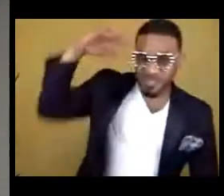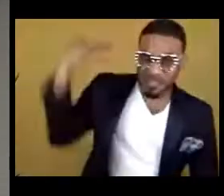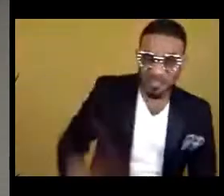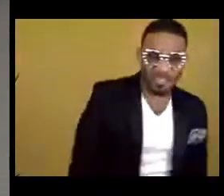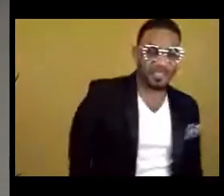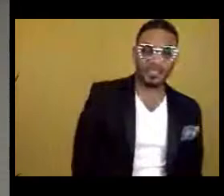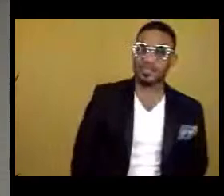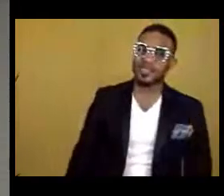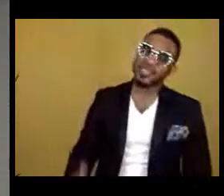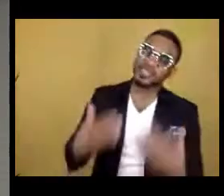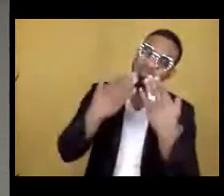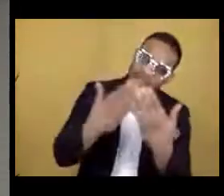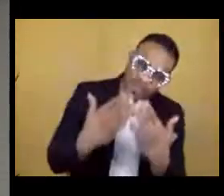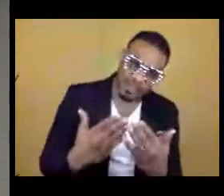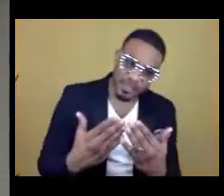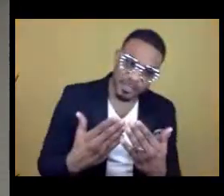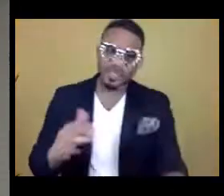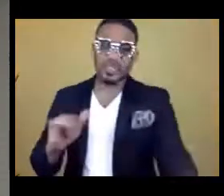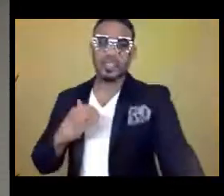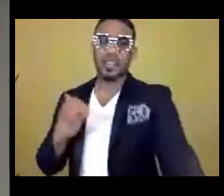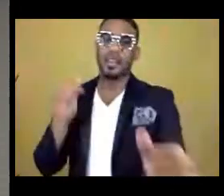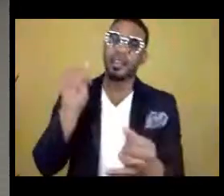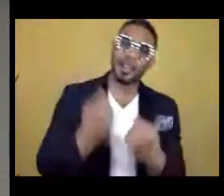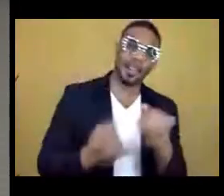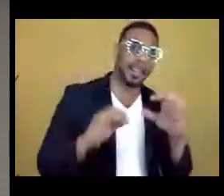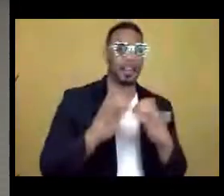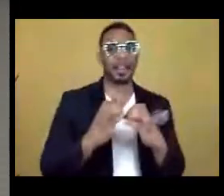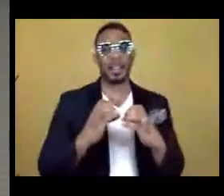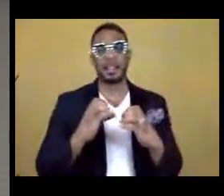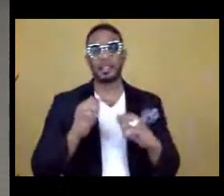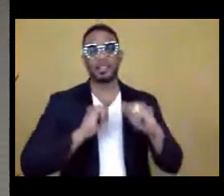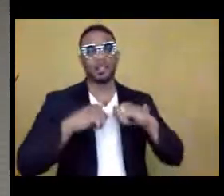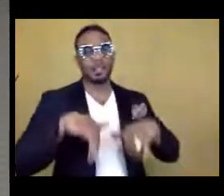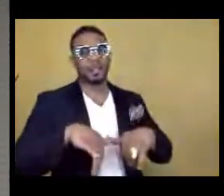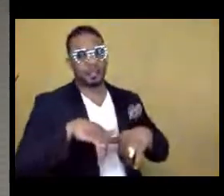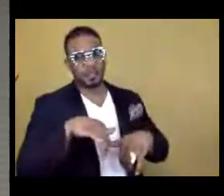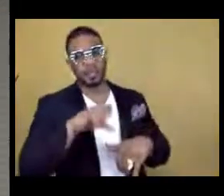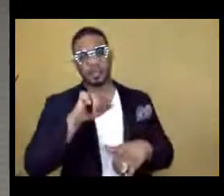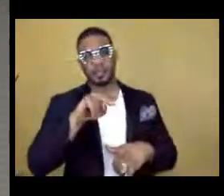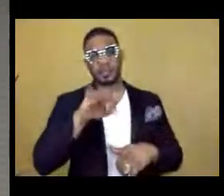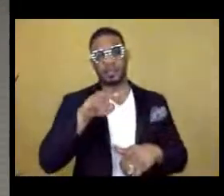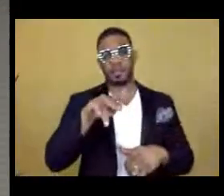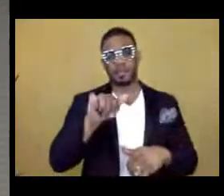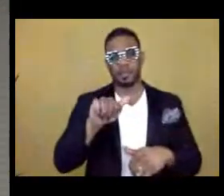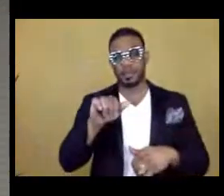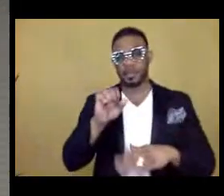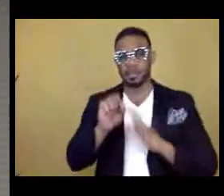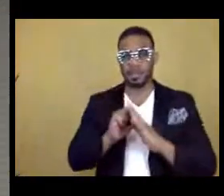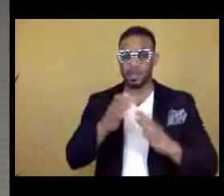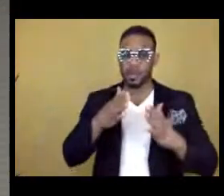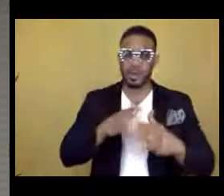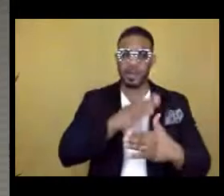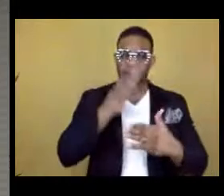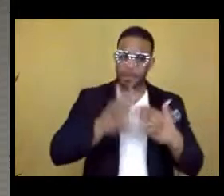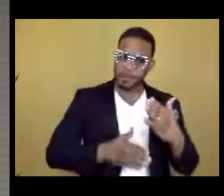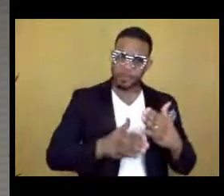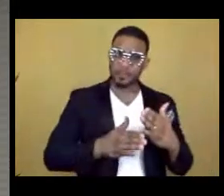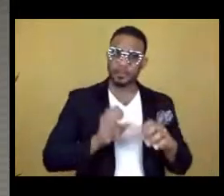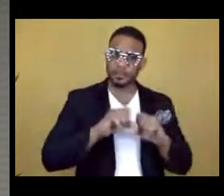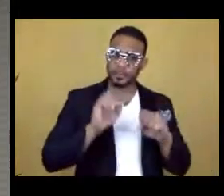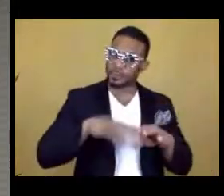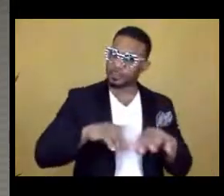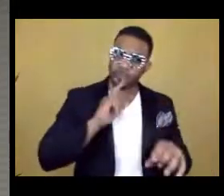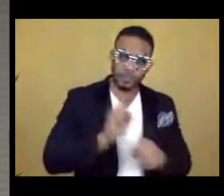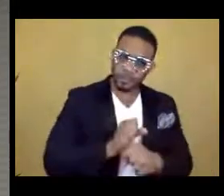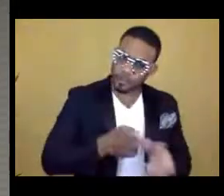and thankful. This is our last class showcase in this Sankofa season. And what better way to end the semester than in